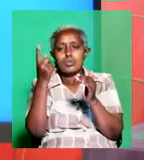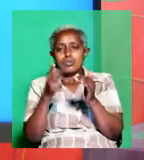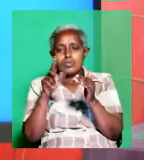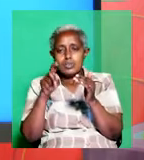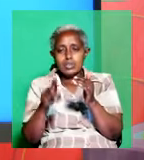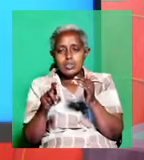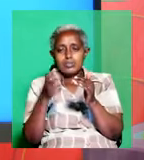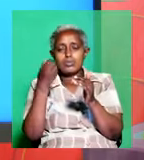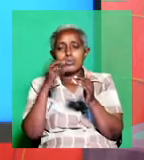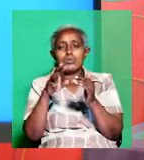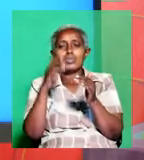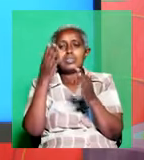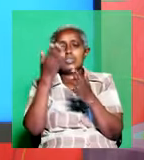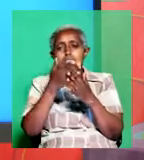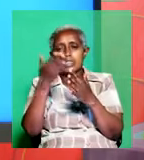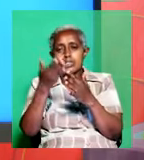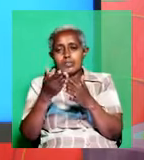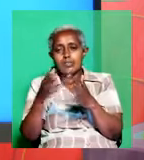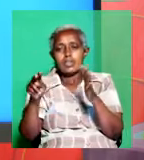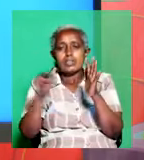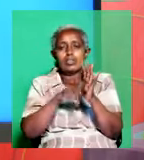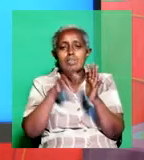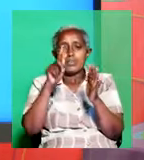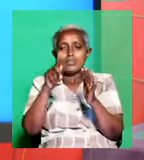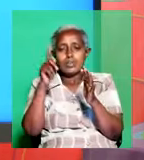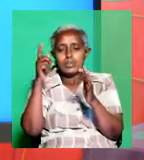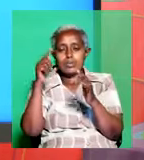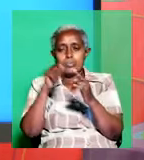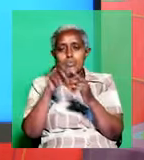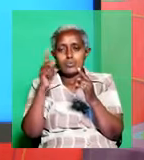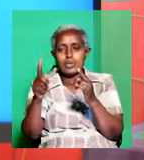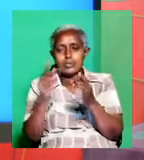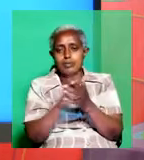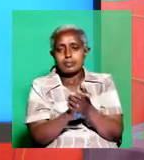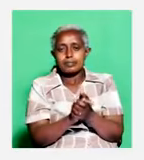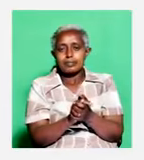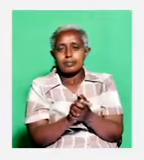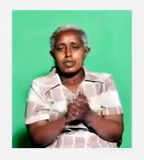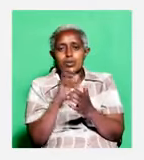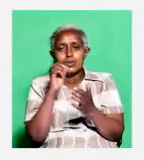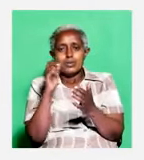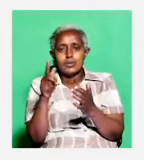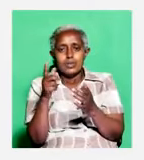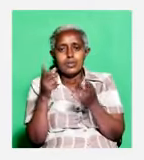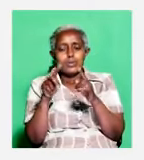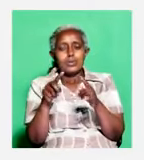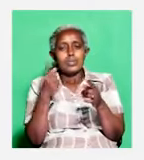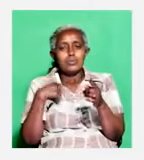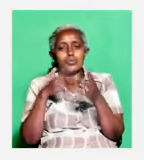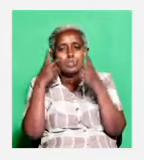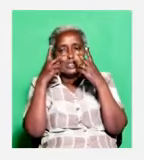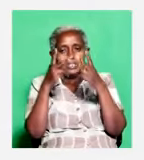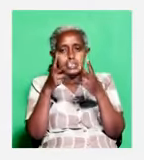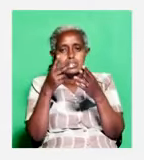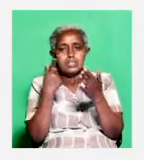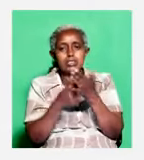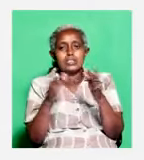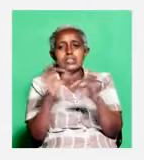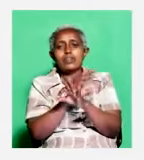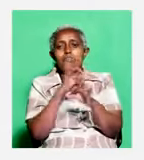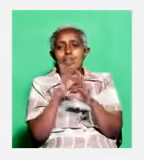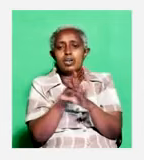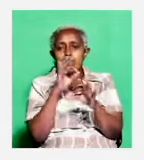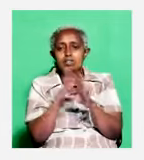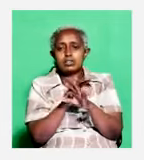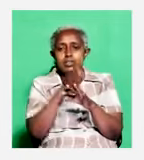over x or the interval -1 up to 1. Okay, when we see this